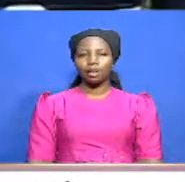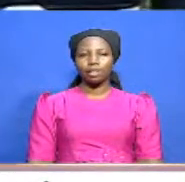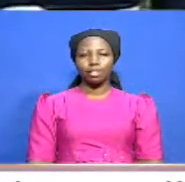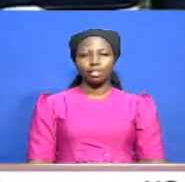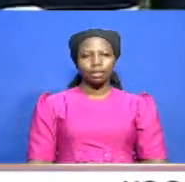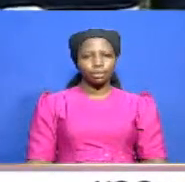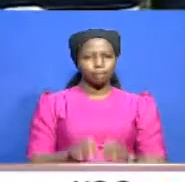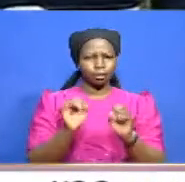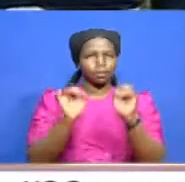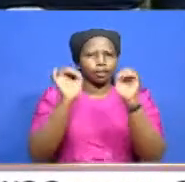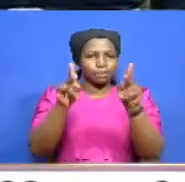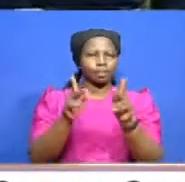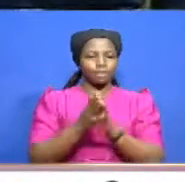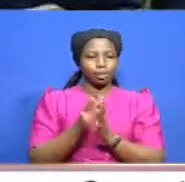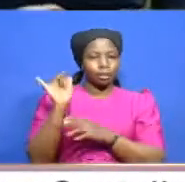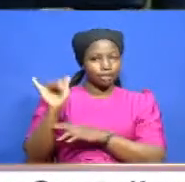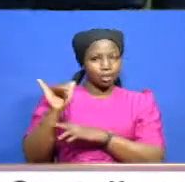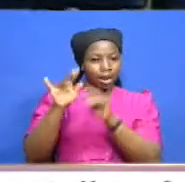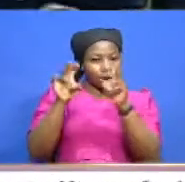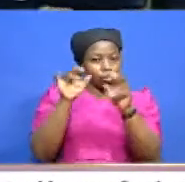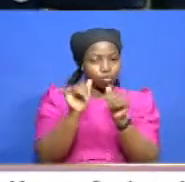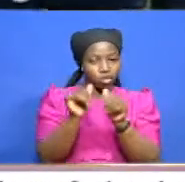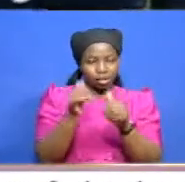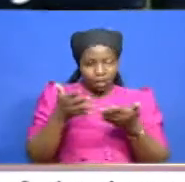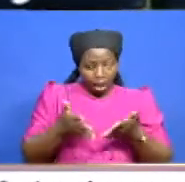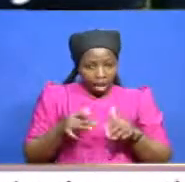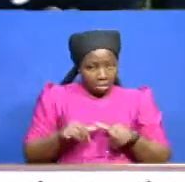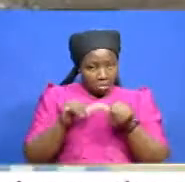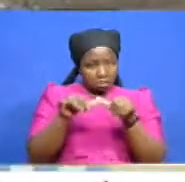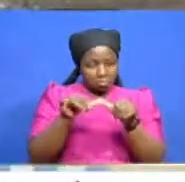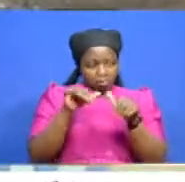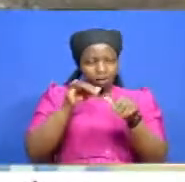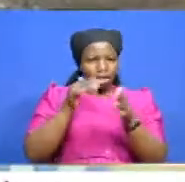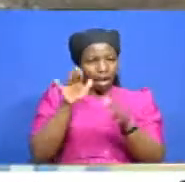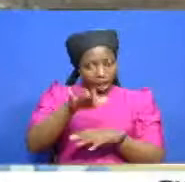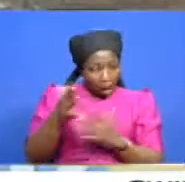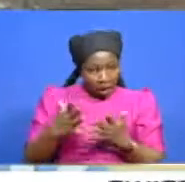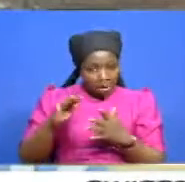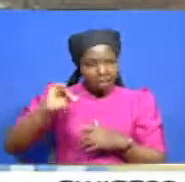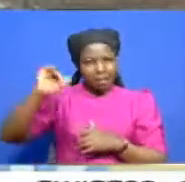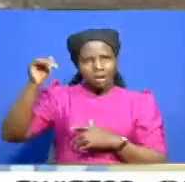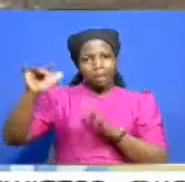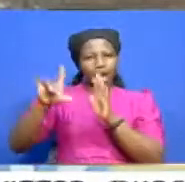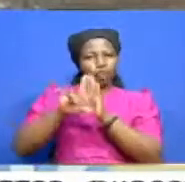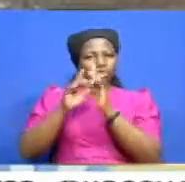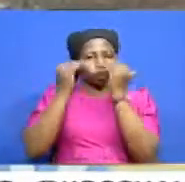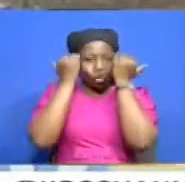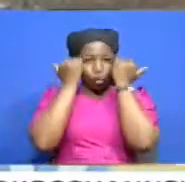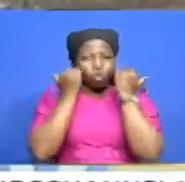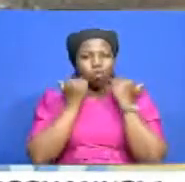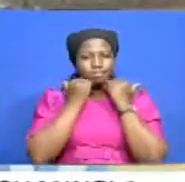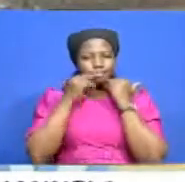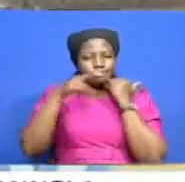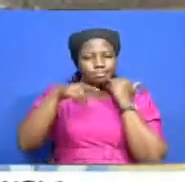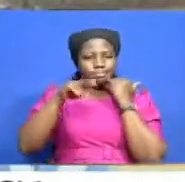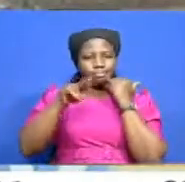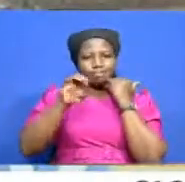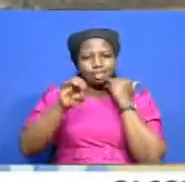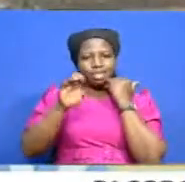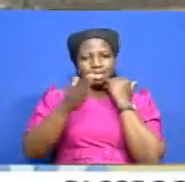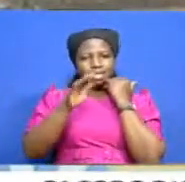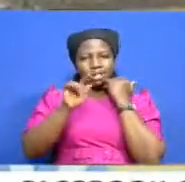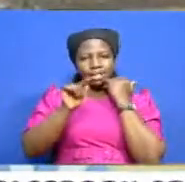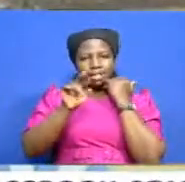Right, so that is an issue that is currently underway at the Milimani Law Courts, the pre-trial hearing of the